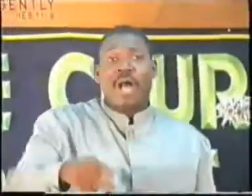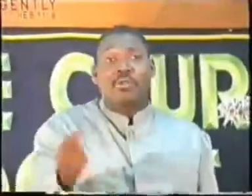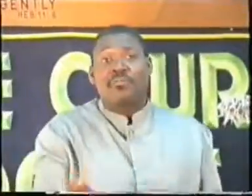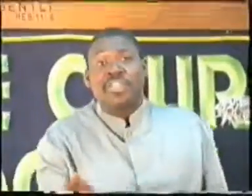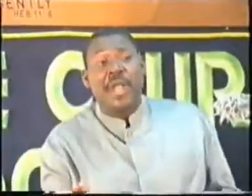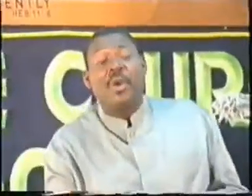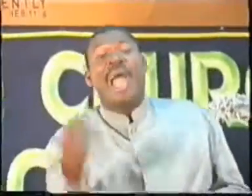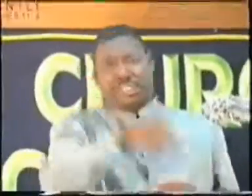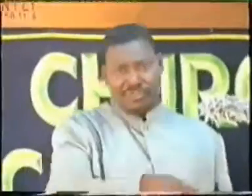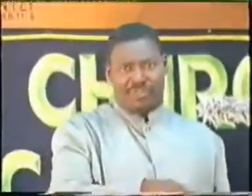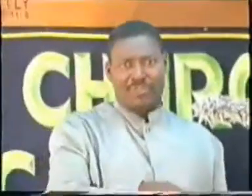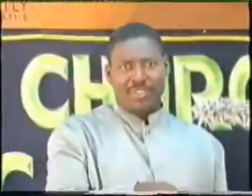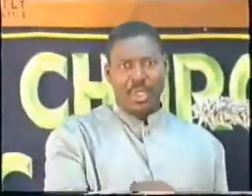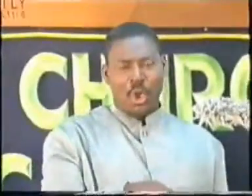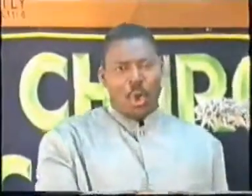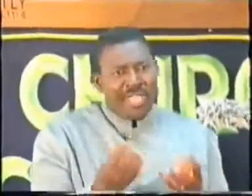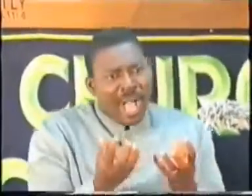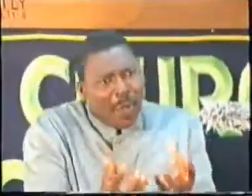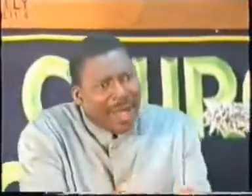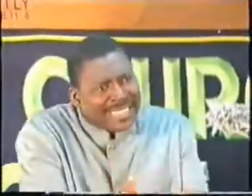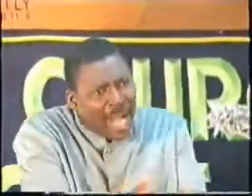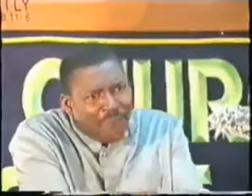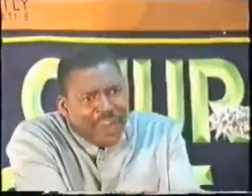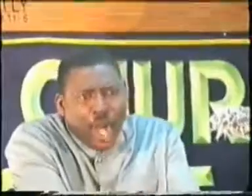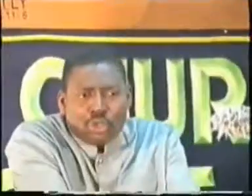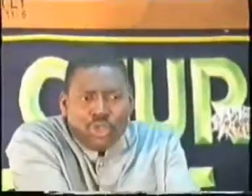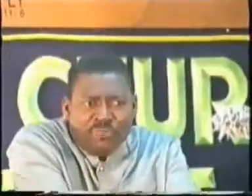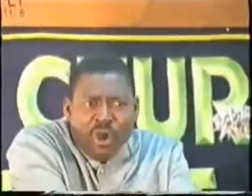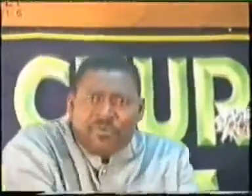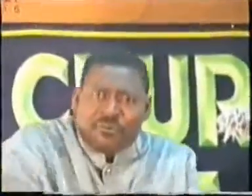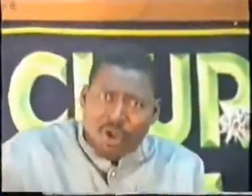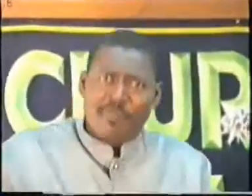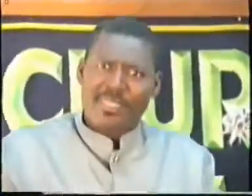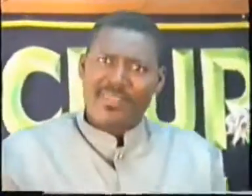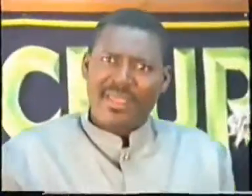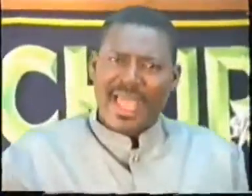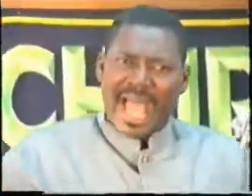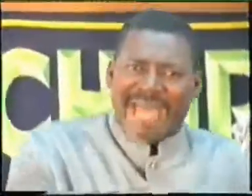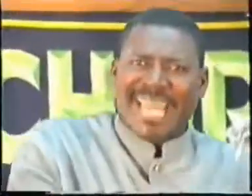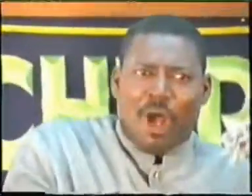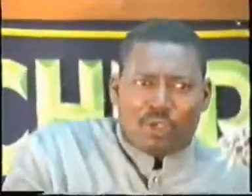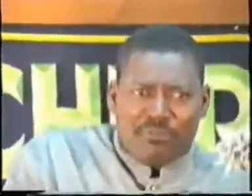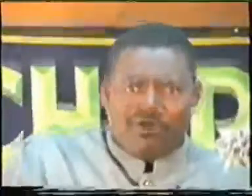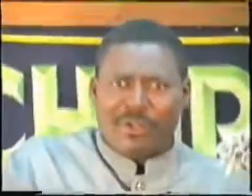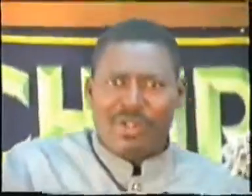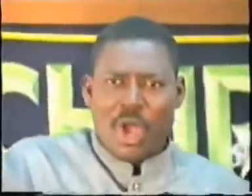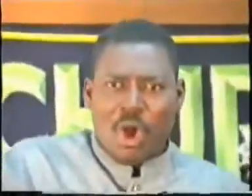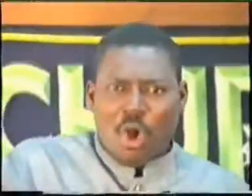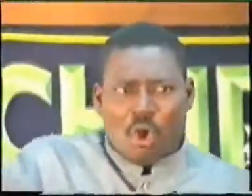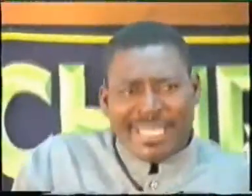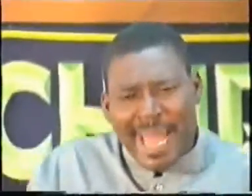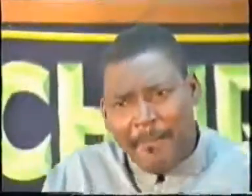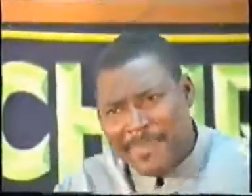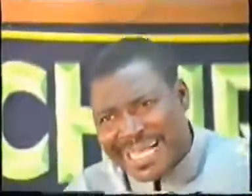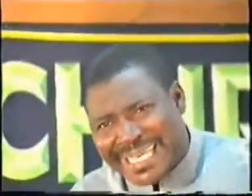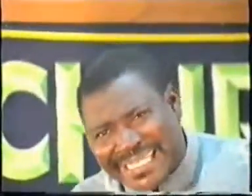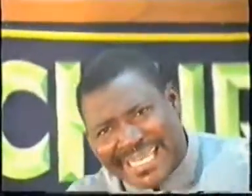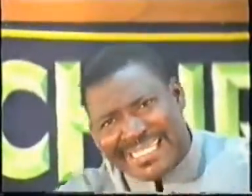sa lewi kwan so asofudie no akyire no onyankopon sa akofre osofo ofofro asa osofo